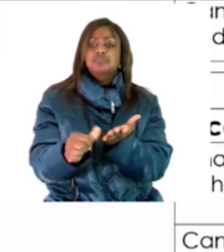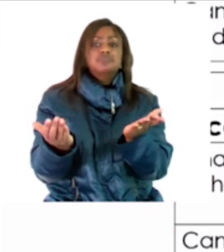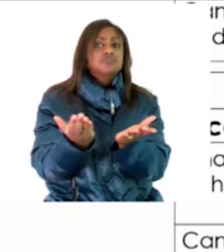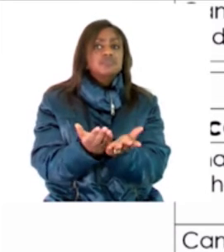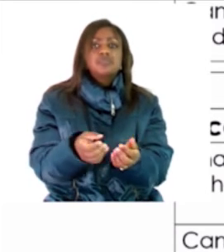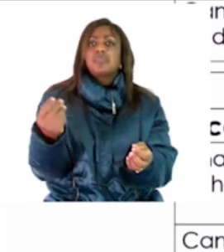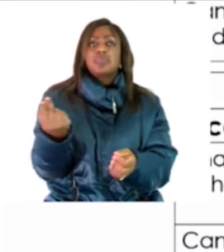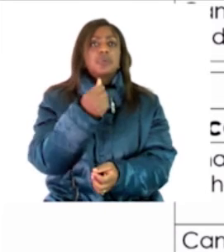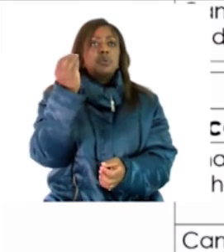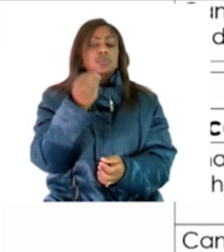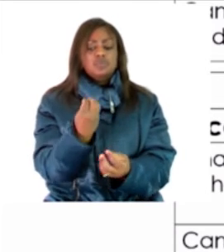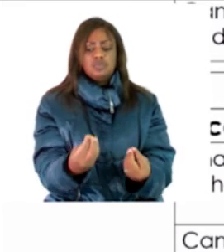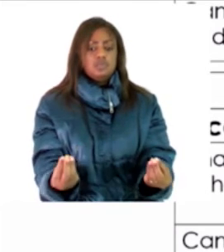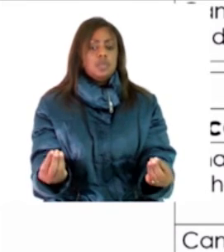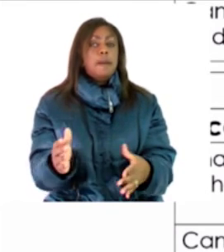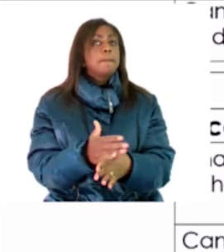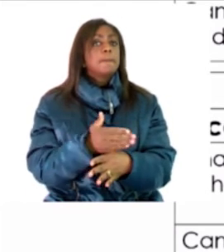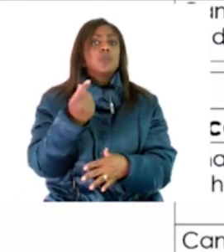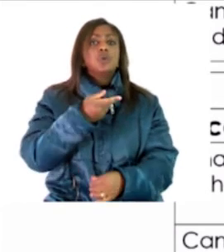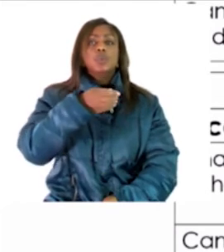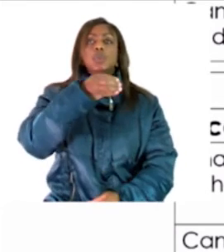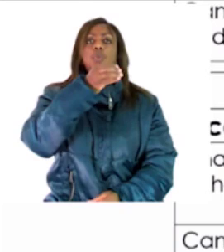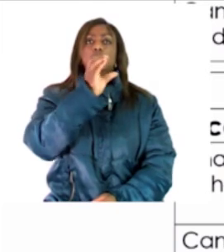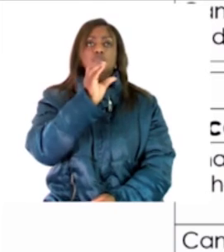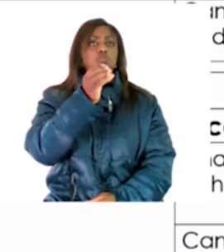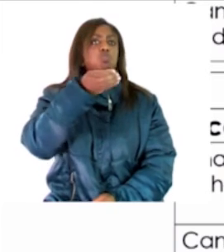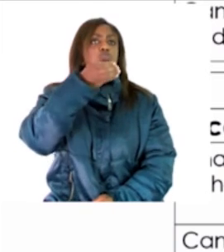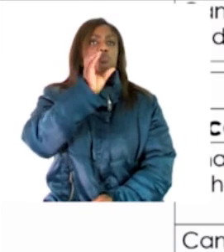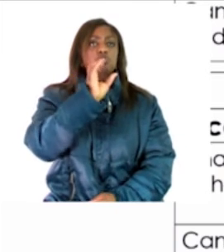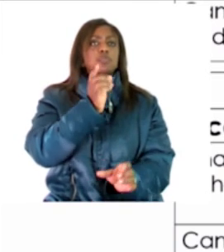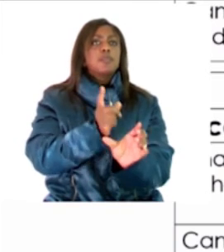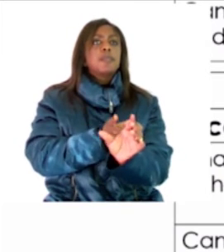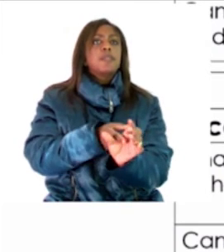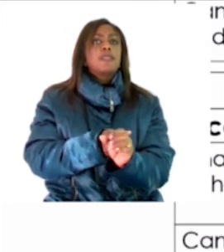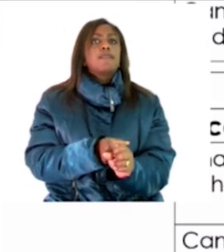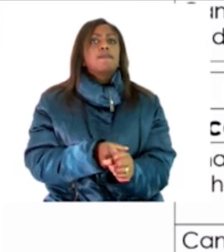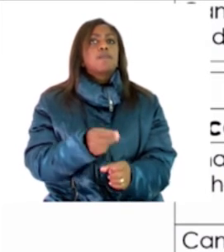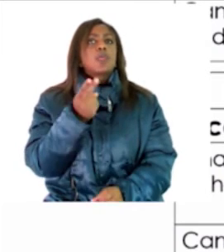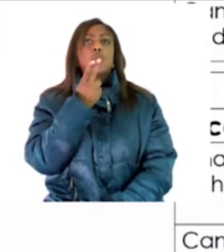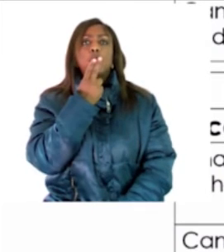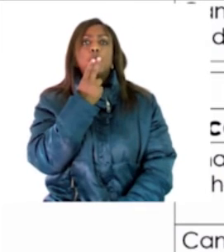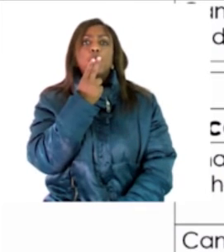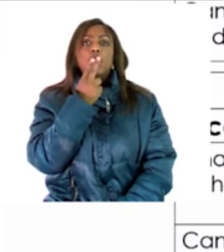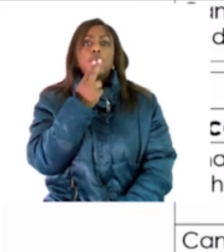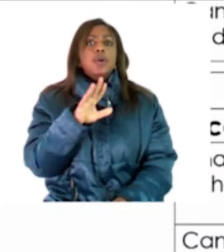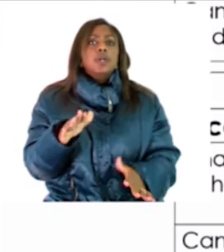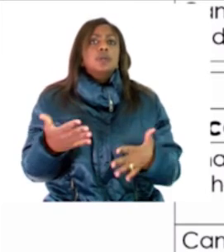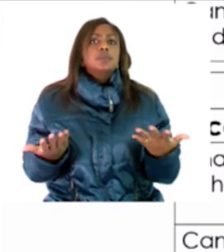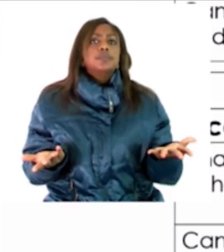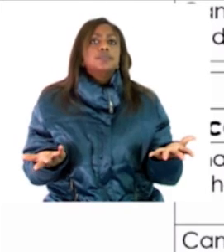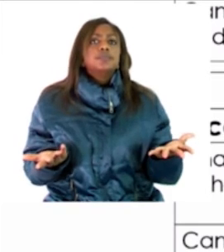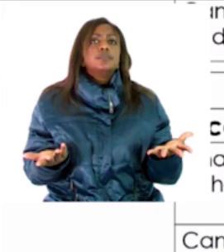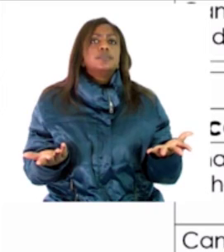any place that can help their lives. How does tobacco affect